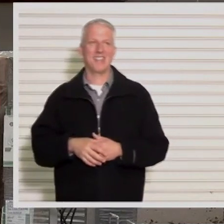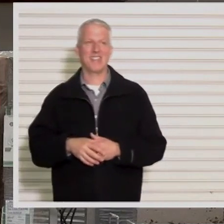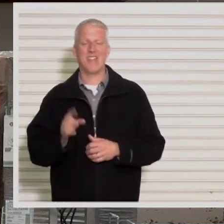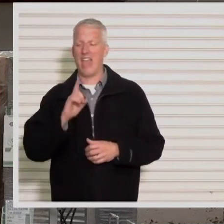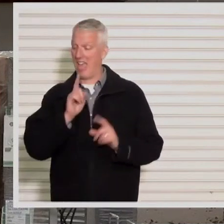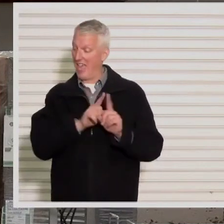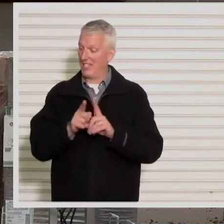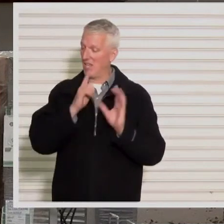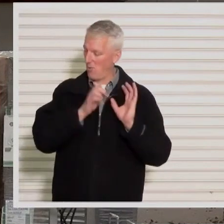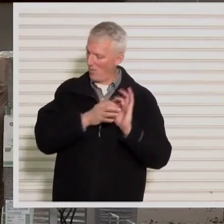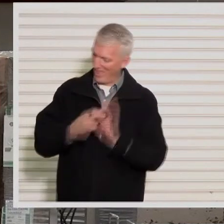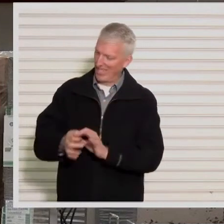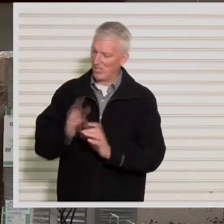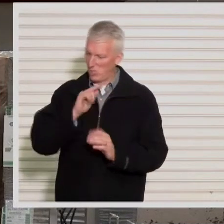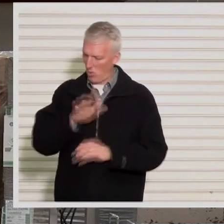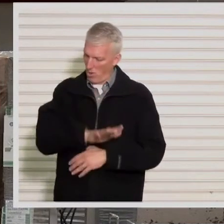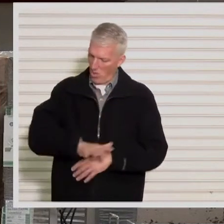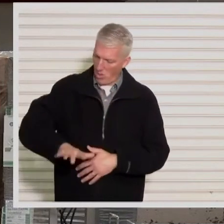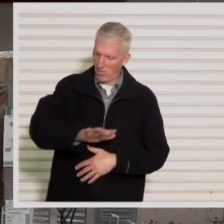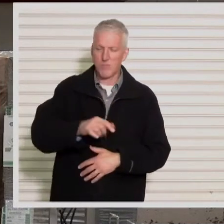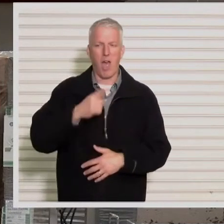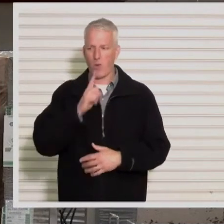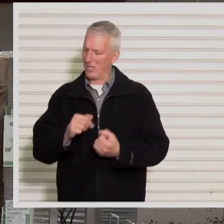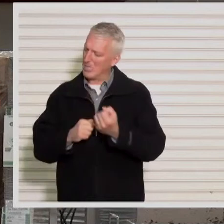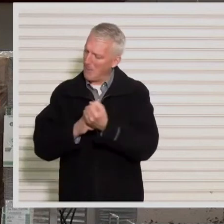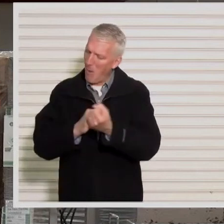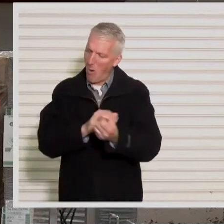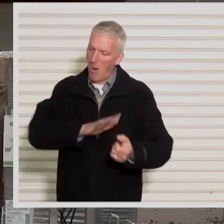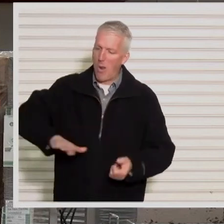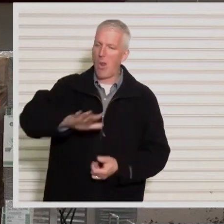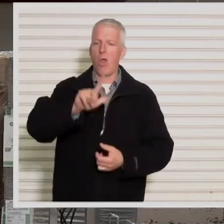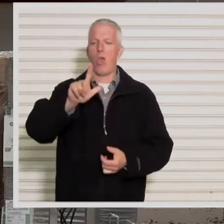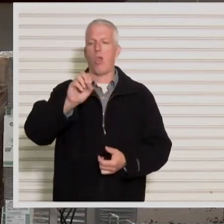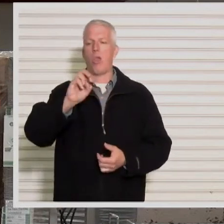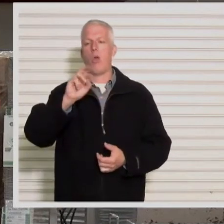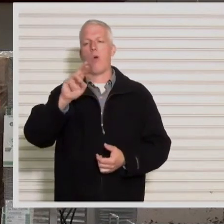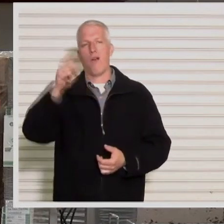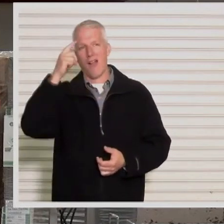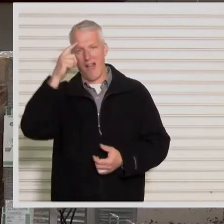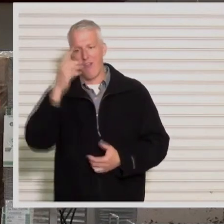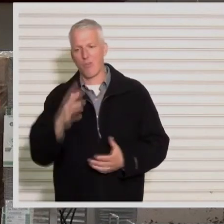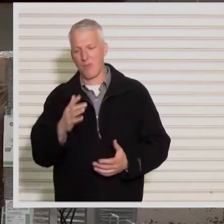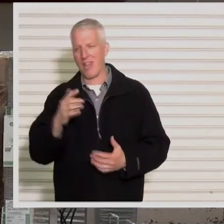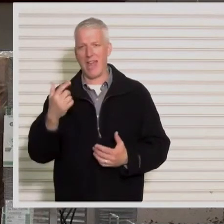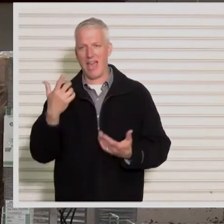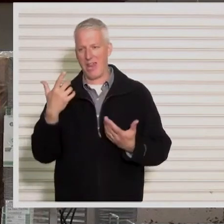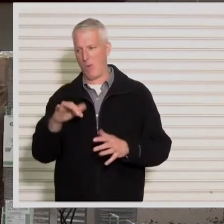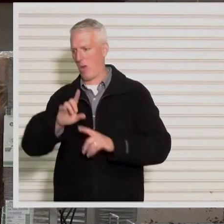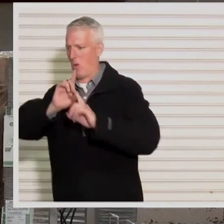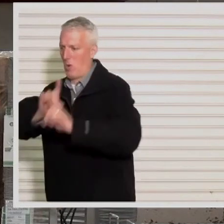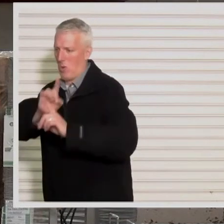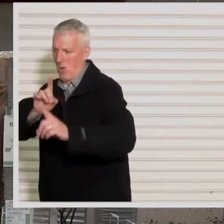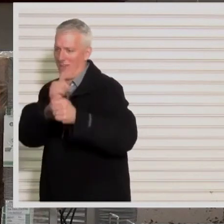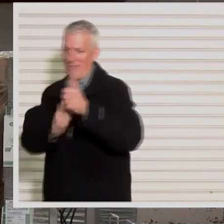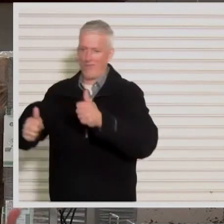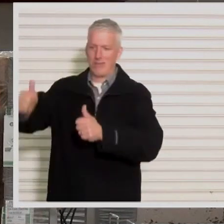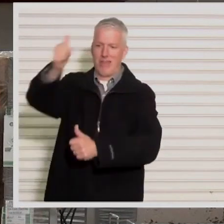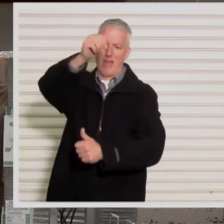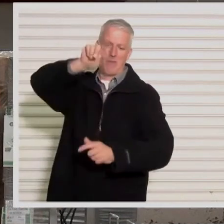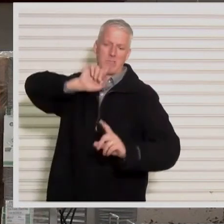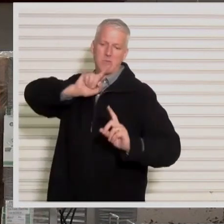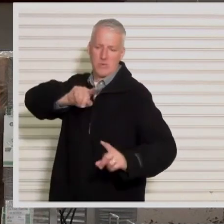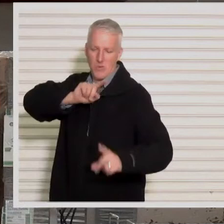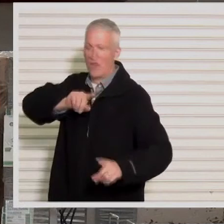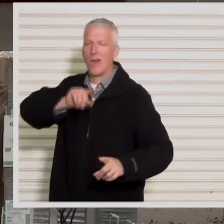relates to localism, I've said this often, it's determinative. As a former county supervisor, as a former mayor, I appreciate and respect